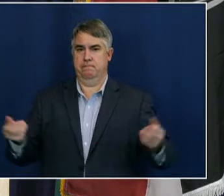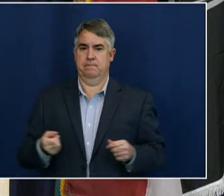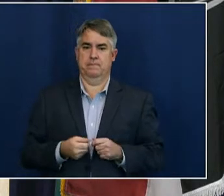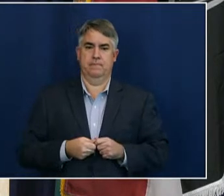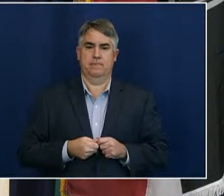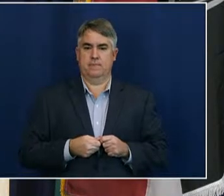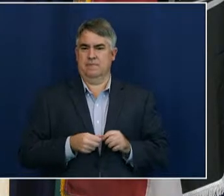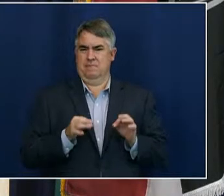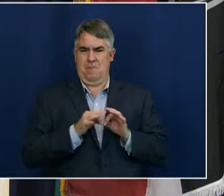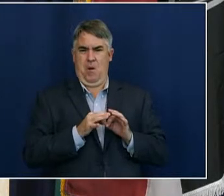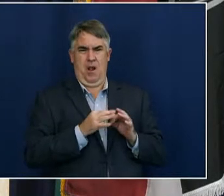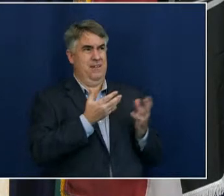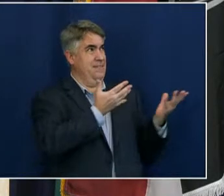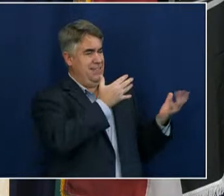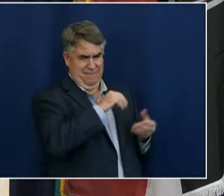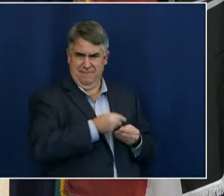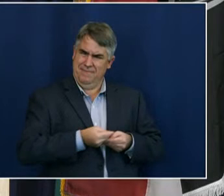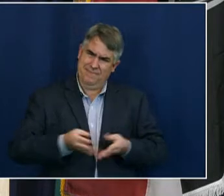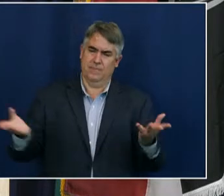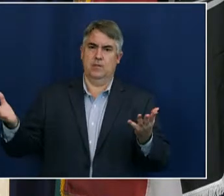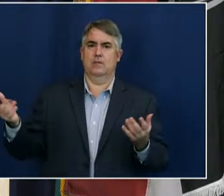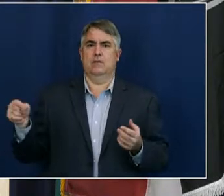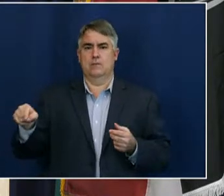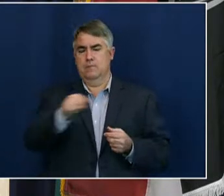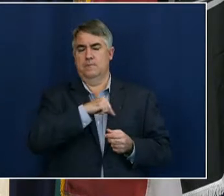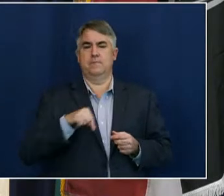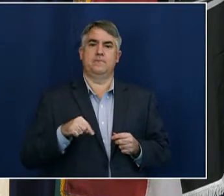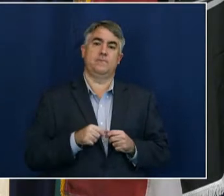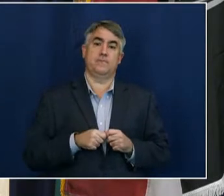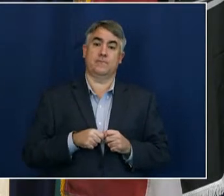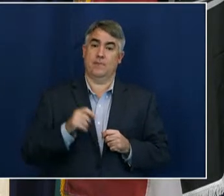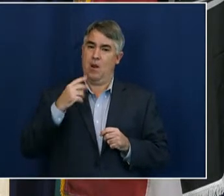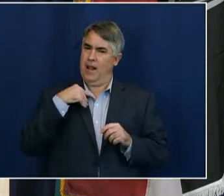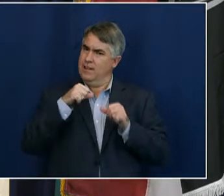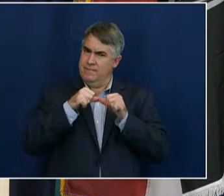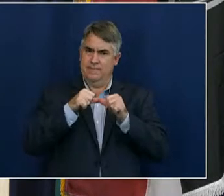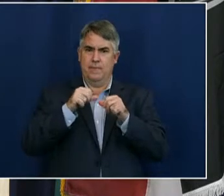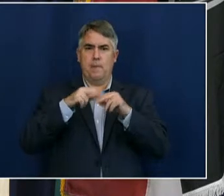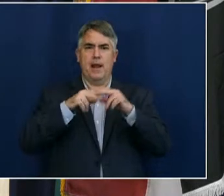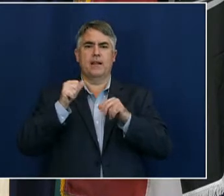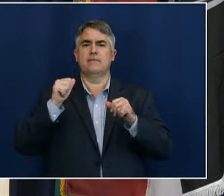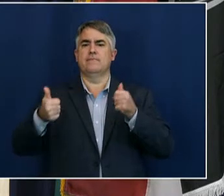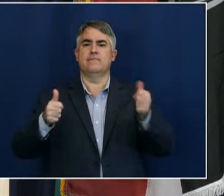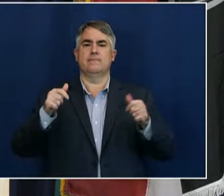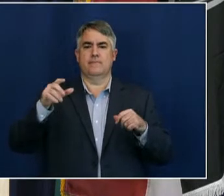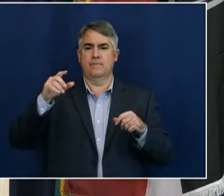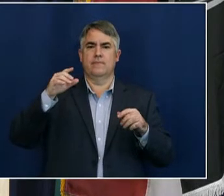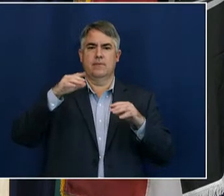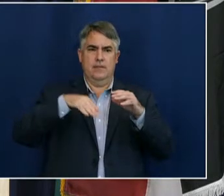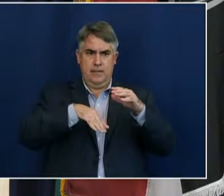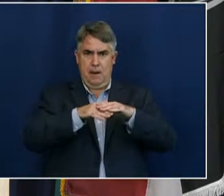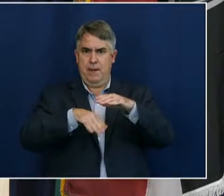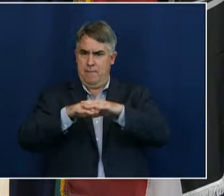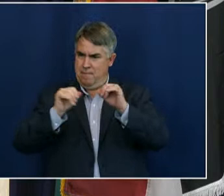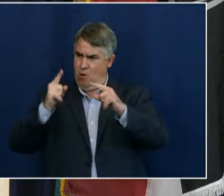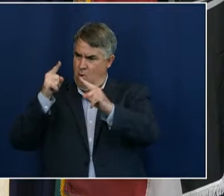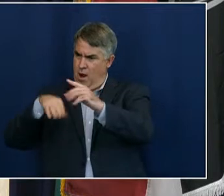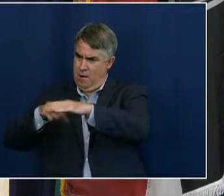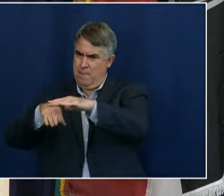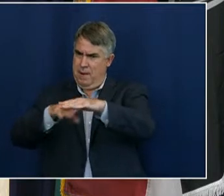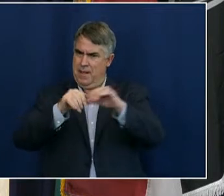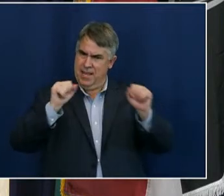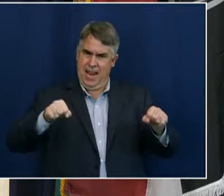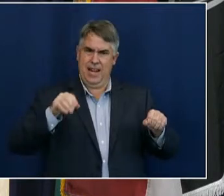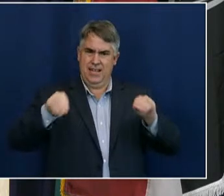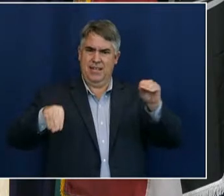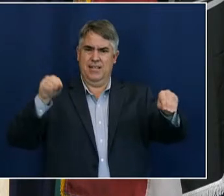fast as humanly possible. And so we're going to keep building out that capacity, and we're going to keep administering vaccines. And if at some point we